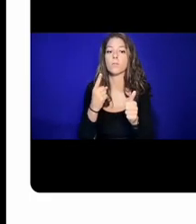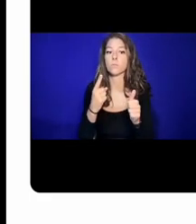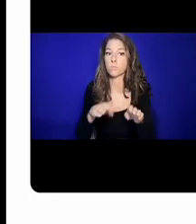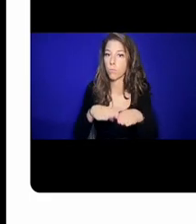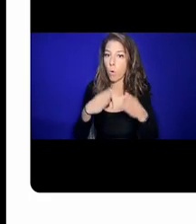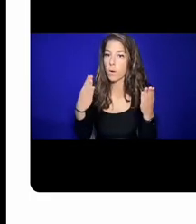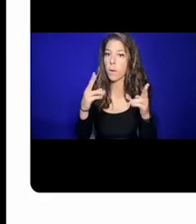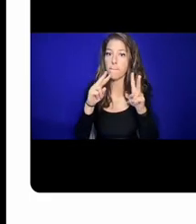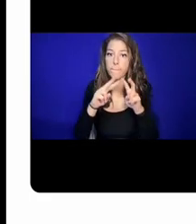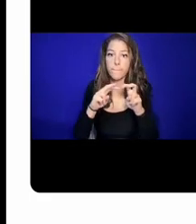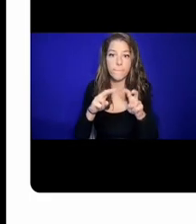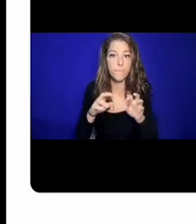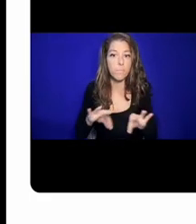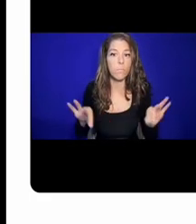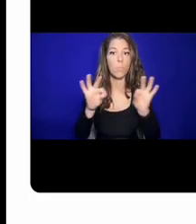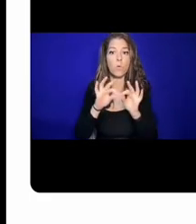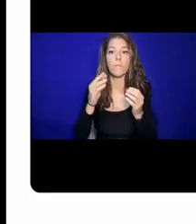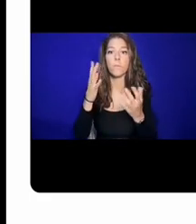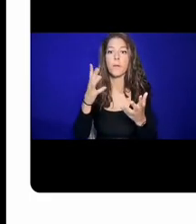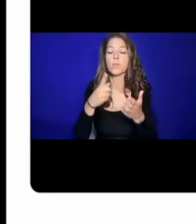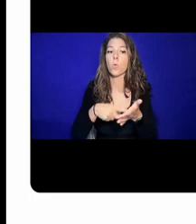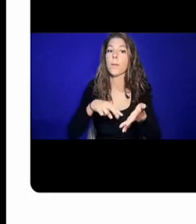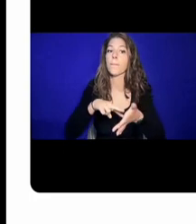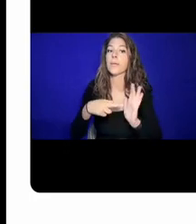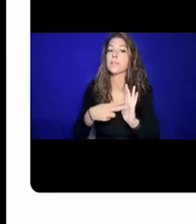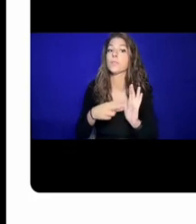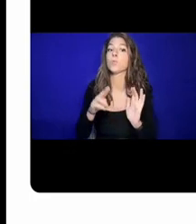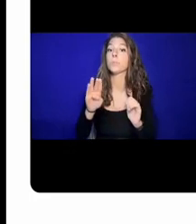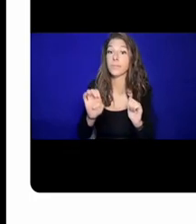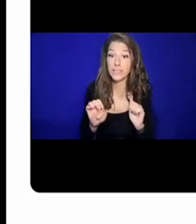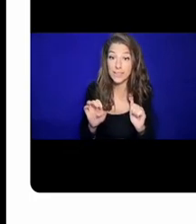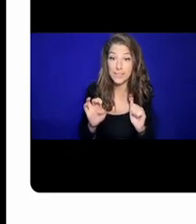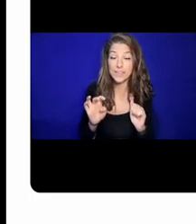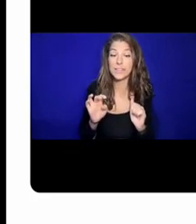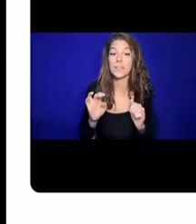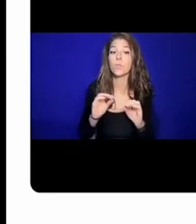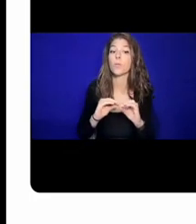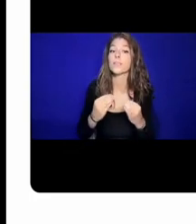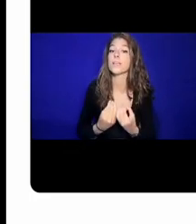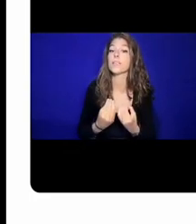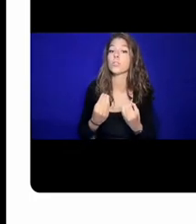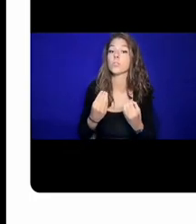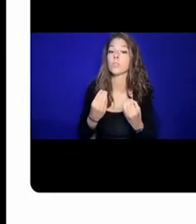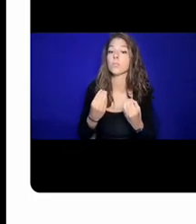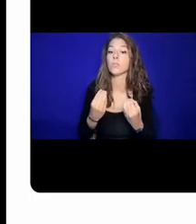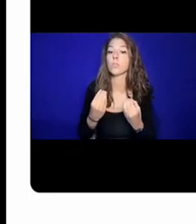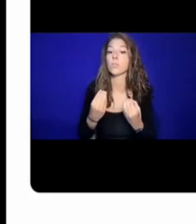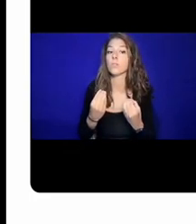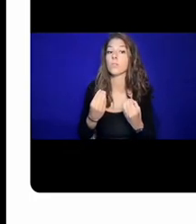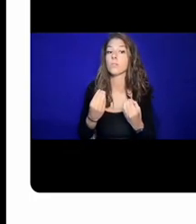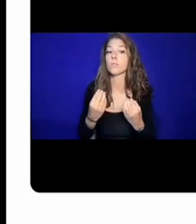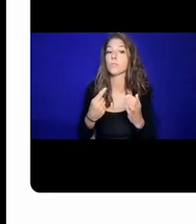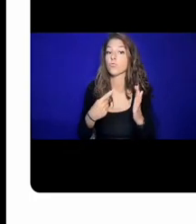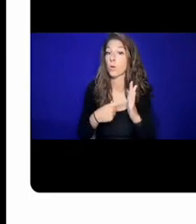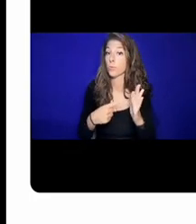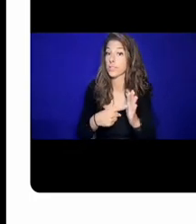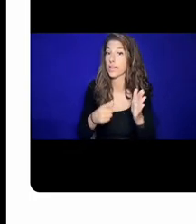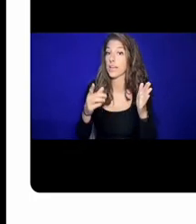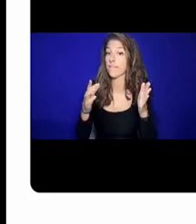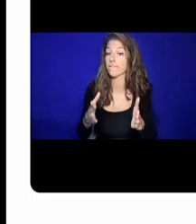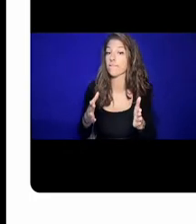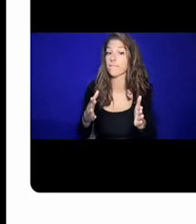look through the important information on what it means to be an organizational